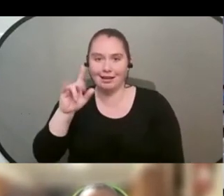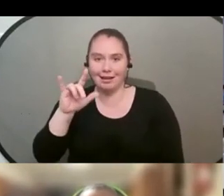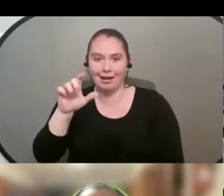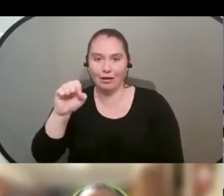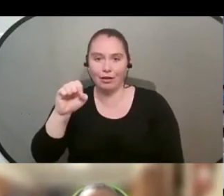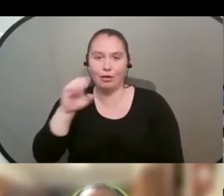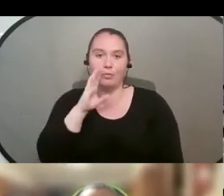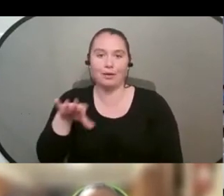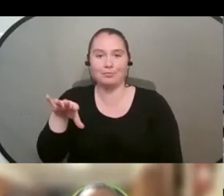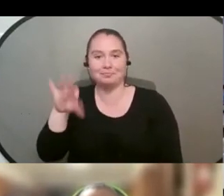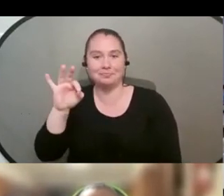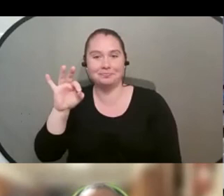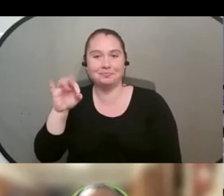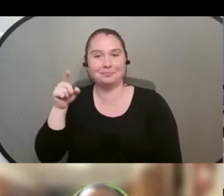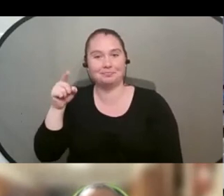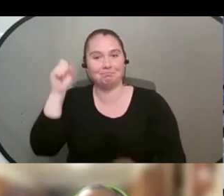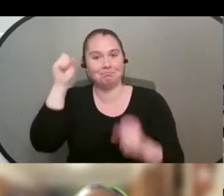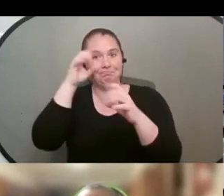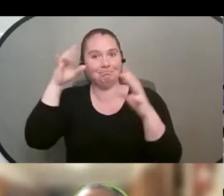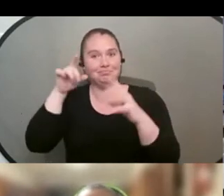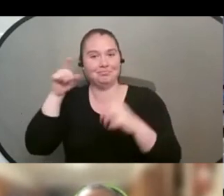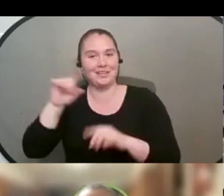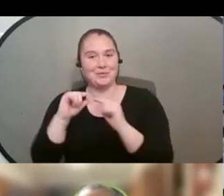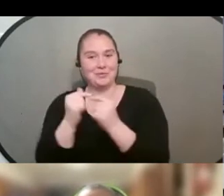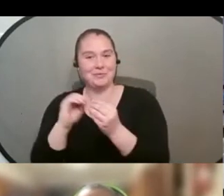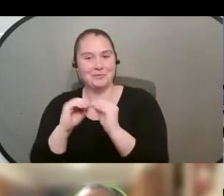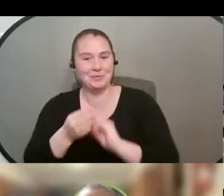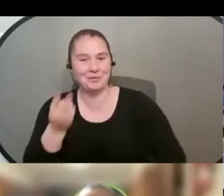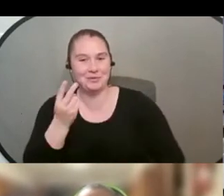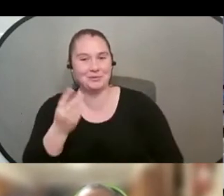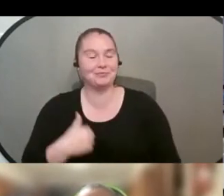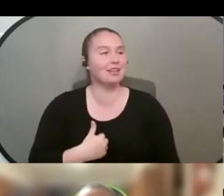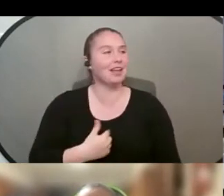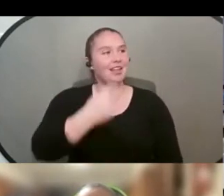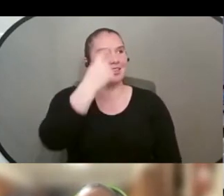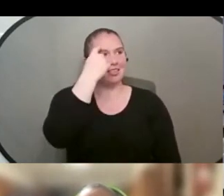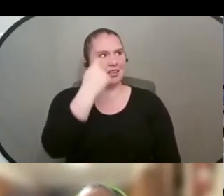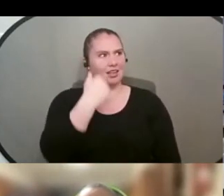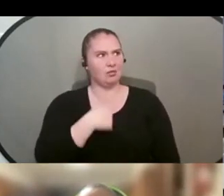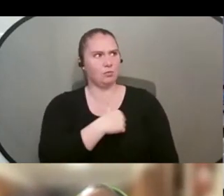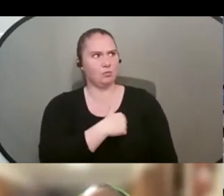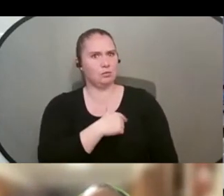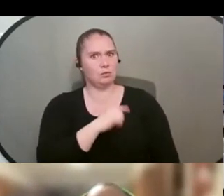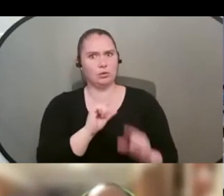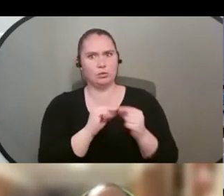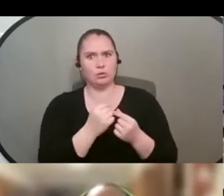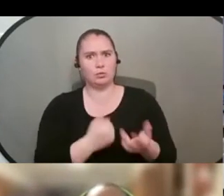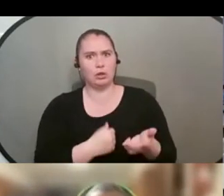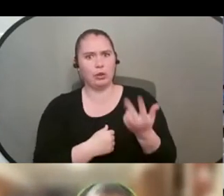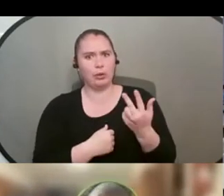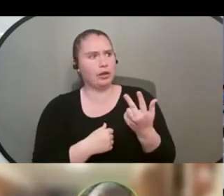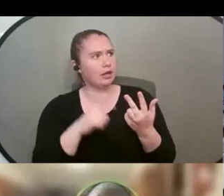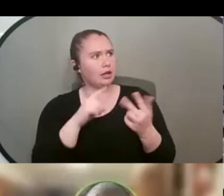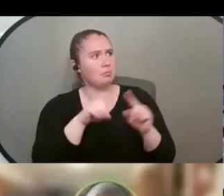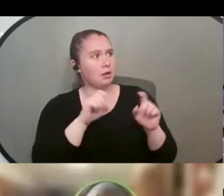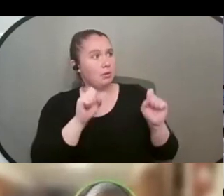and imagine that he's group number two. I think we were group number three, but we're happy to go second tonight. Thanks,